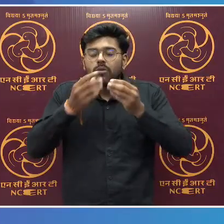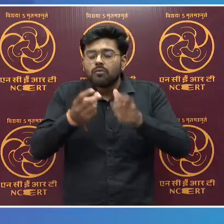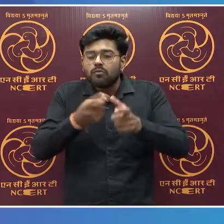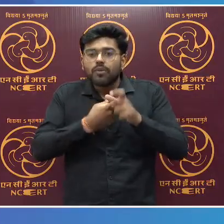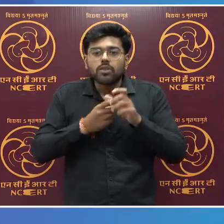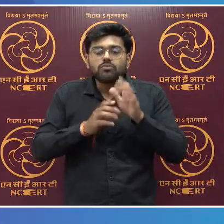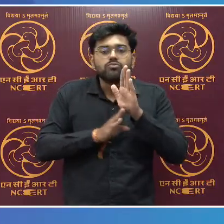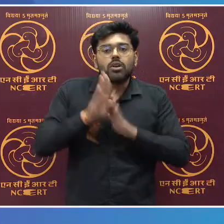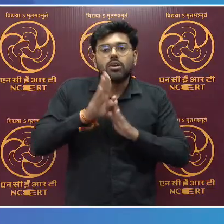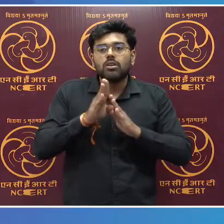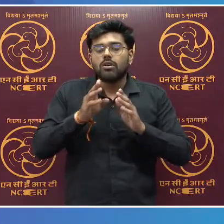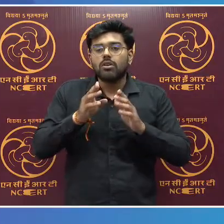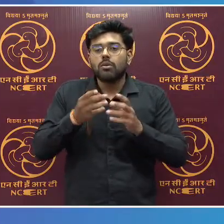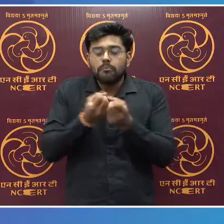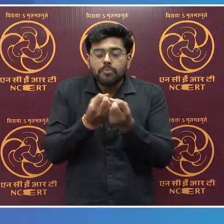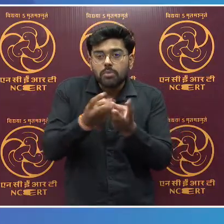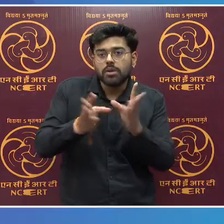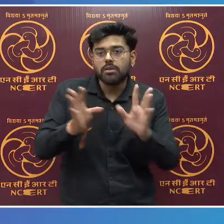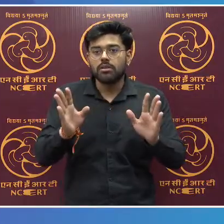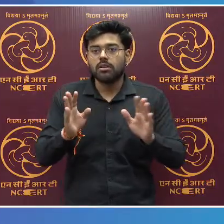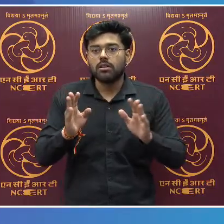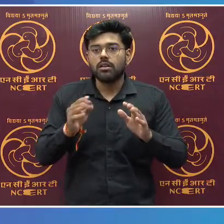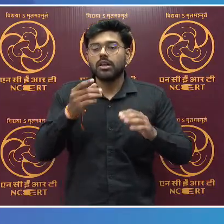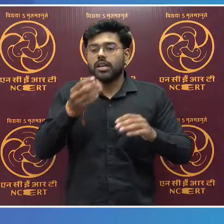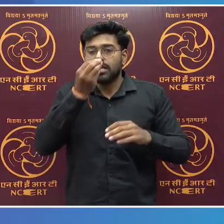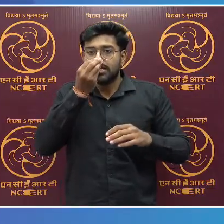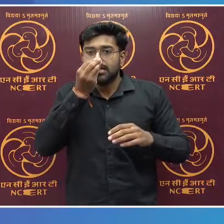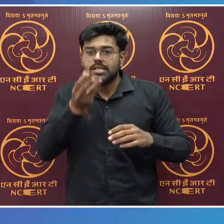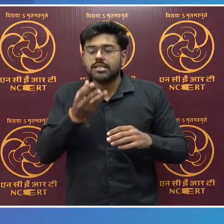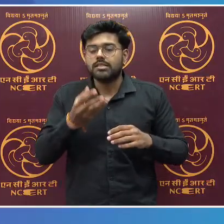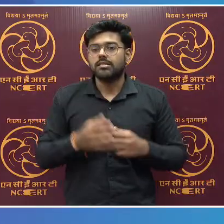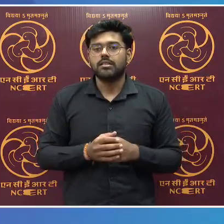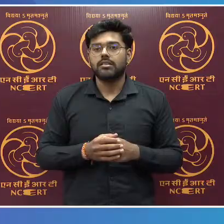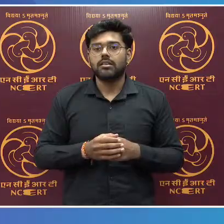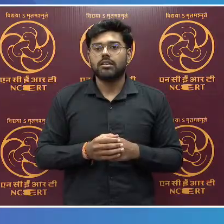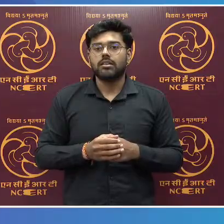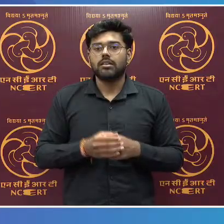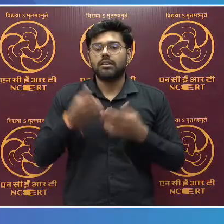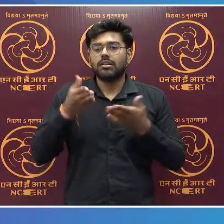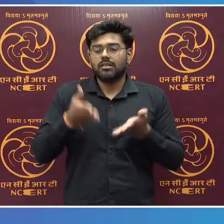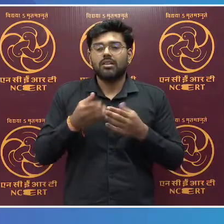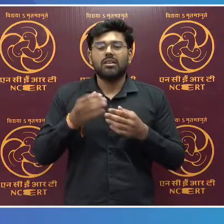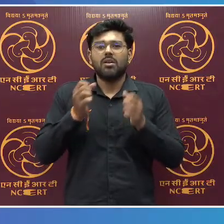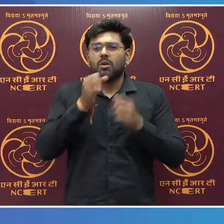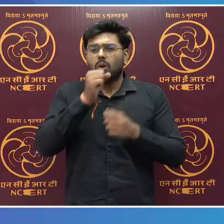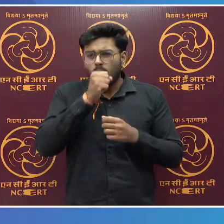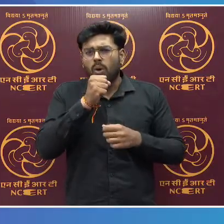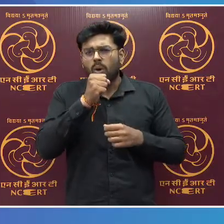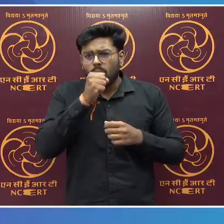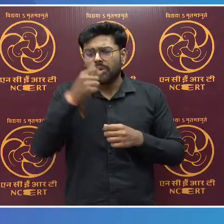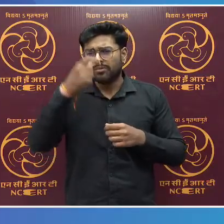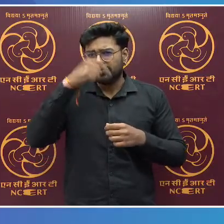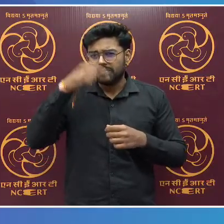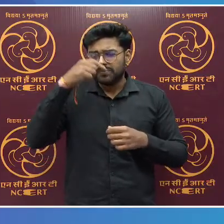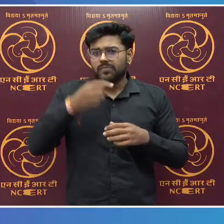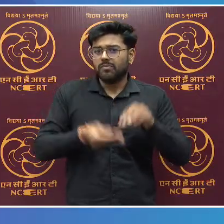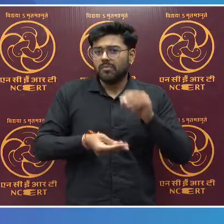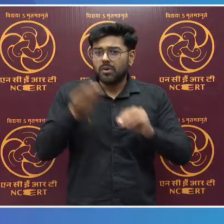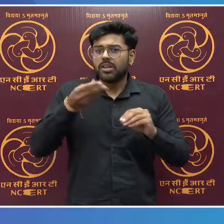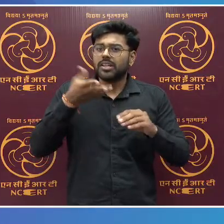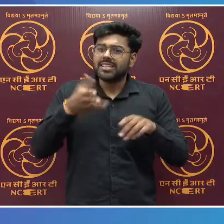rapidly. Like the easiest of example we can take is of common cold. Common cold is what? It is a viral